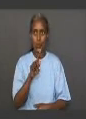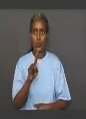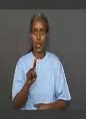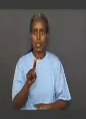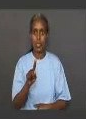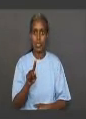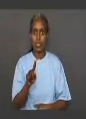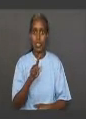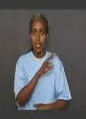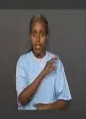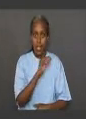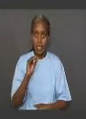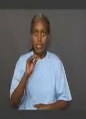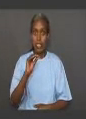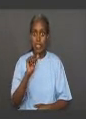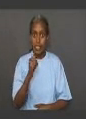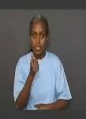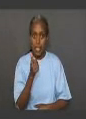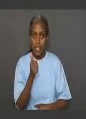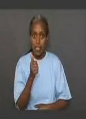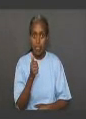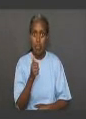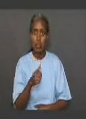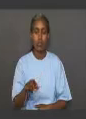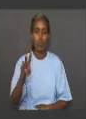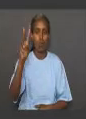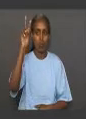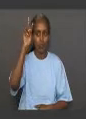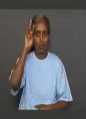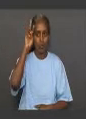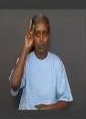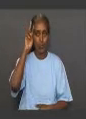3.21 and 10 to the power of 2.